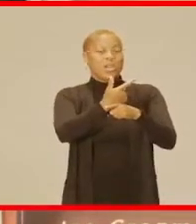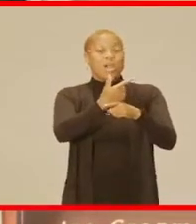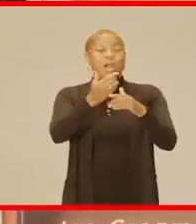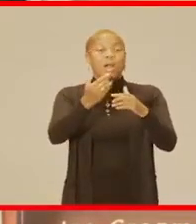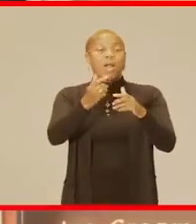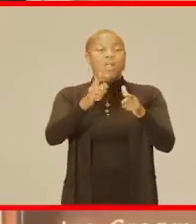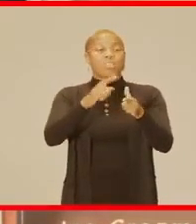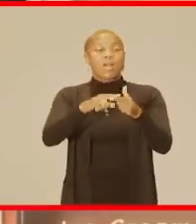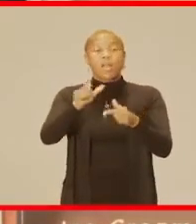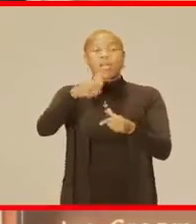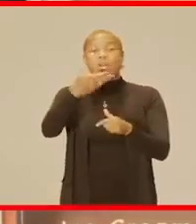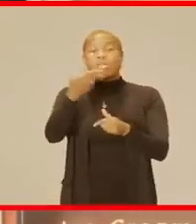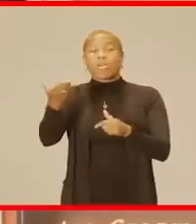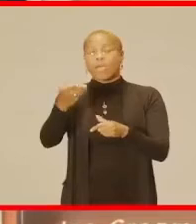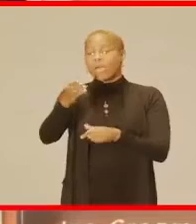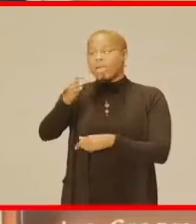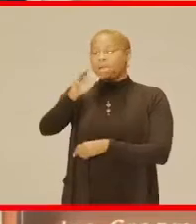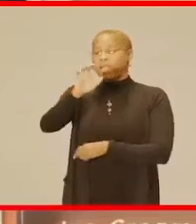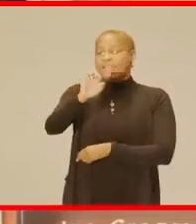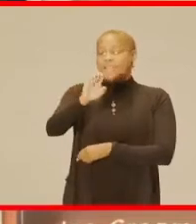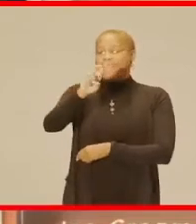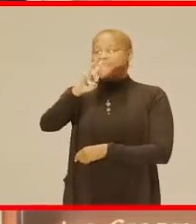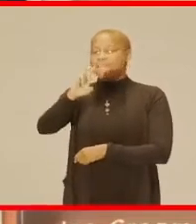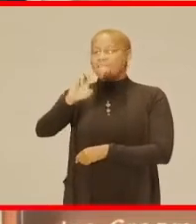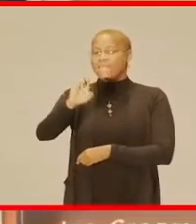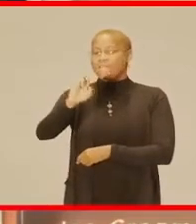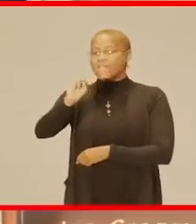is from Evangelion, from